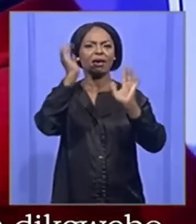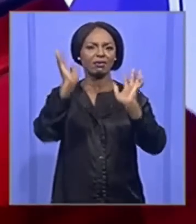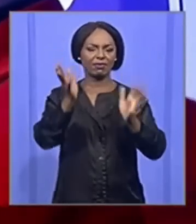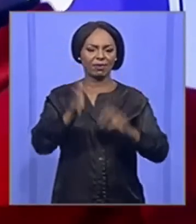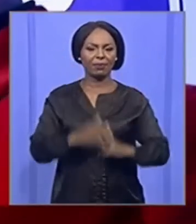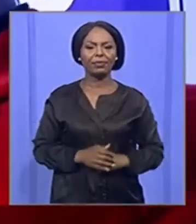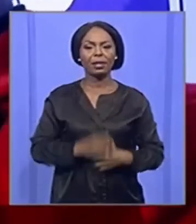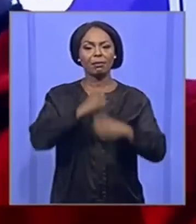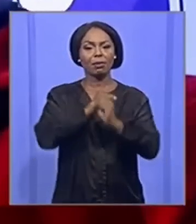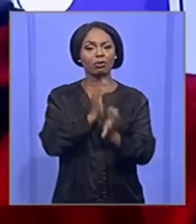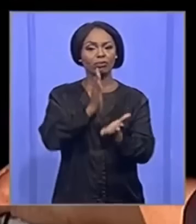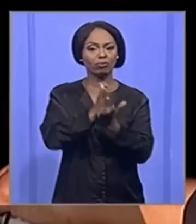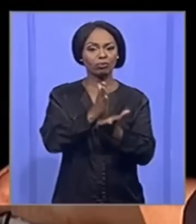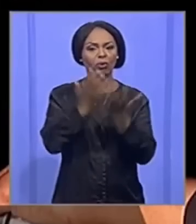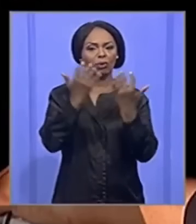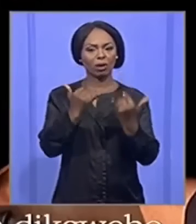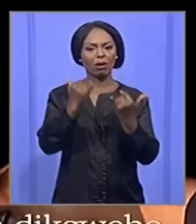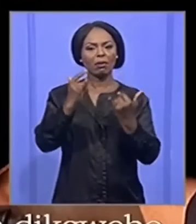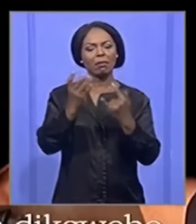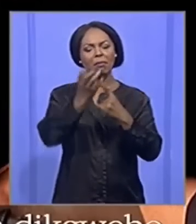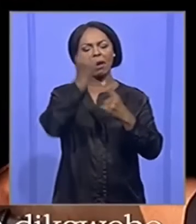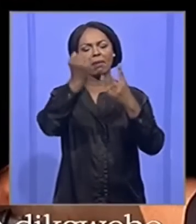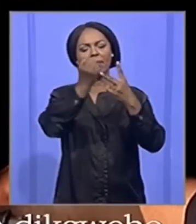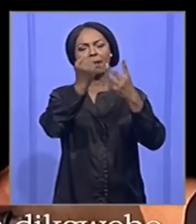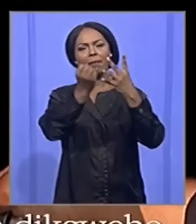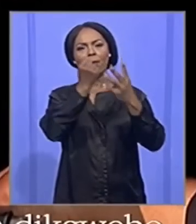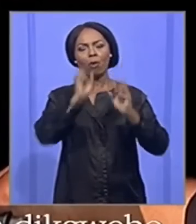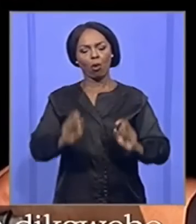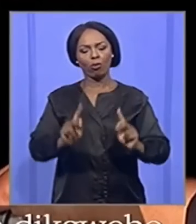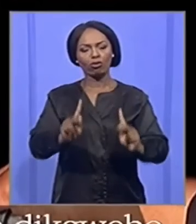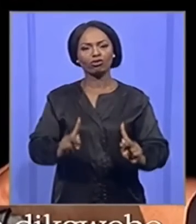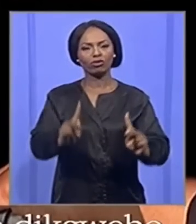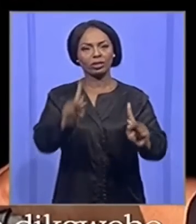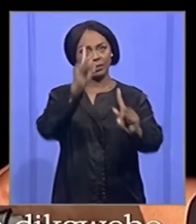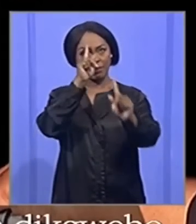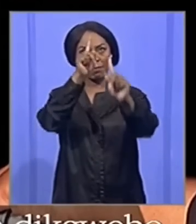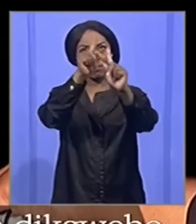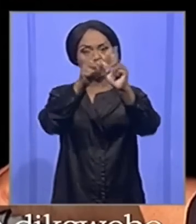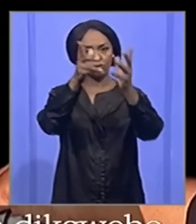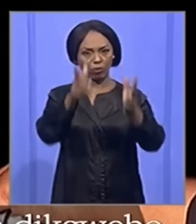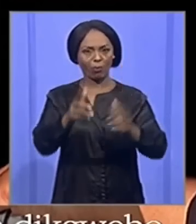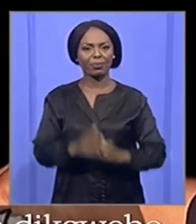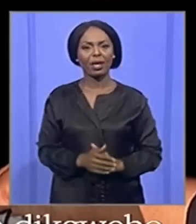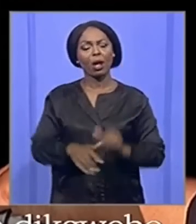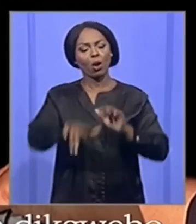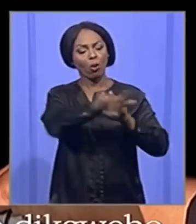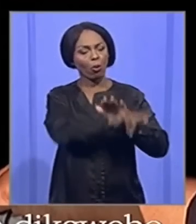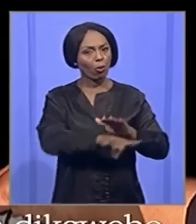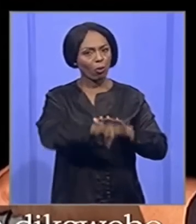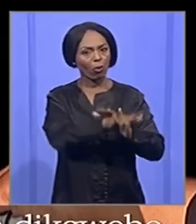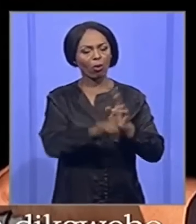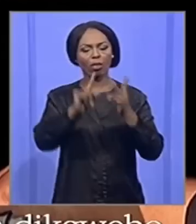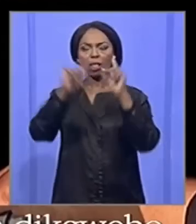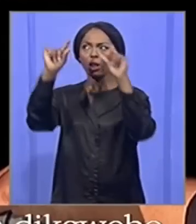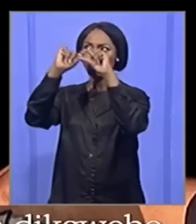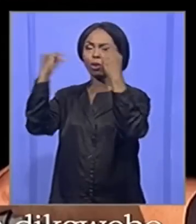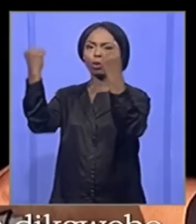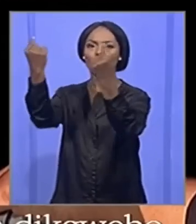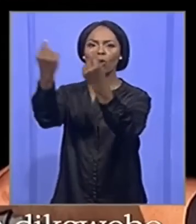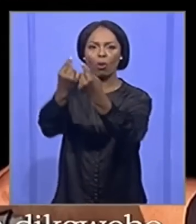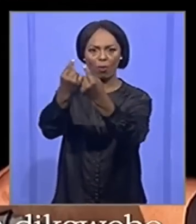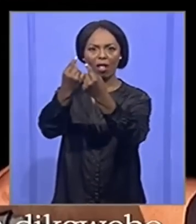making sure that we grab all possible opportunities. If you look at the local and global rankings